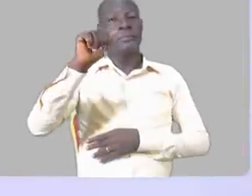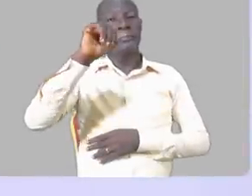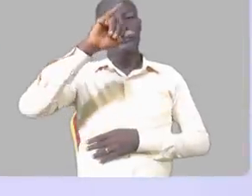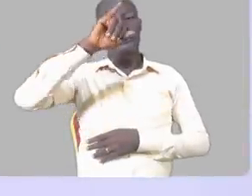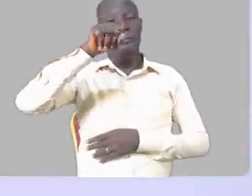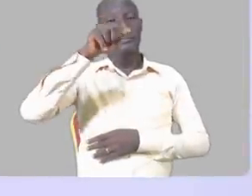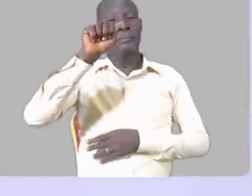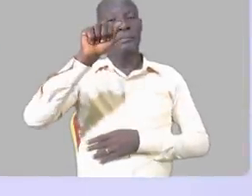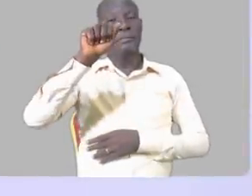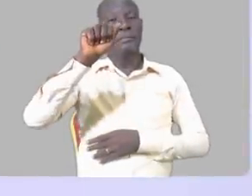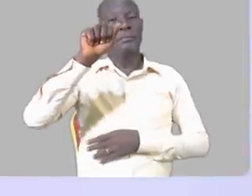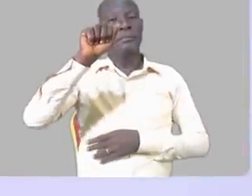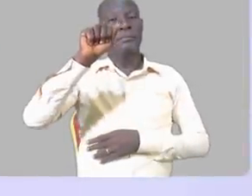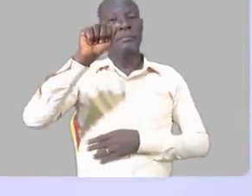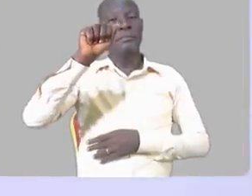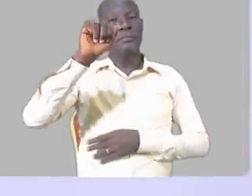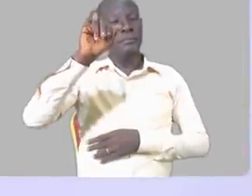ade asam ana asi